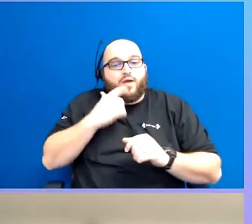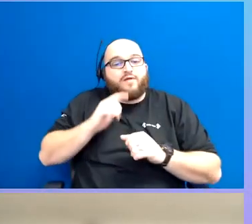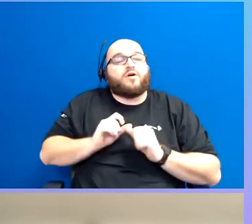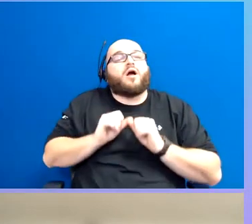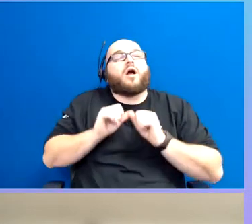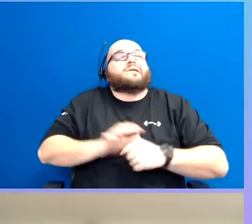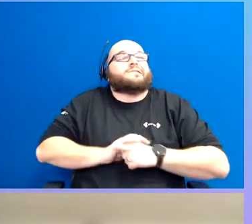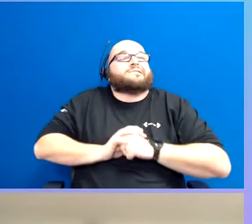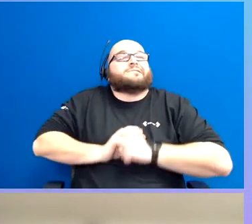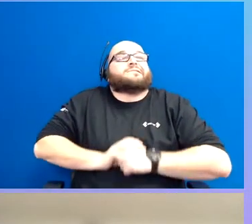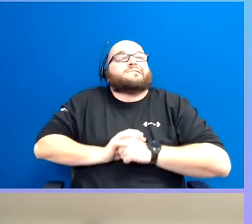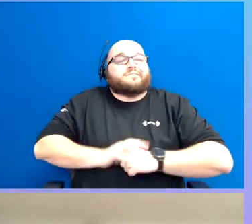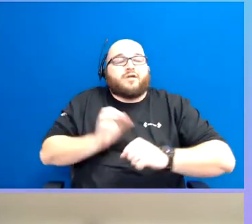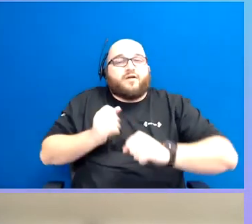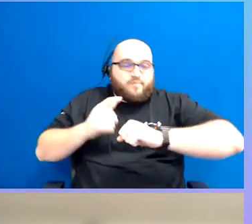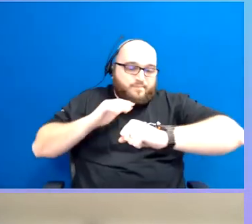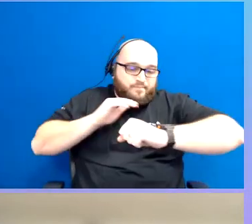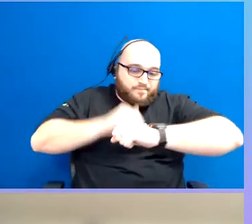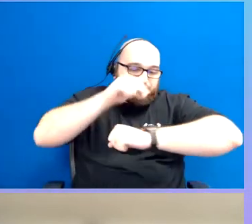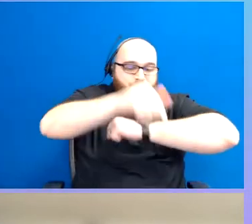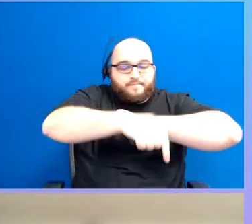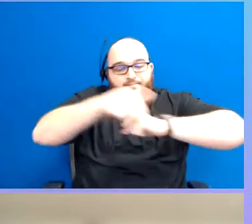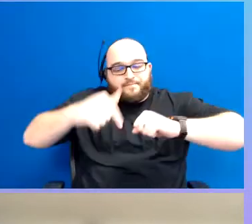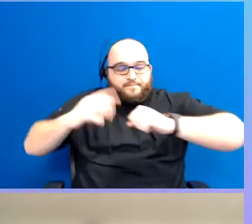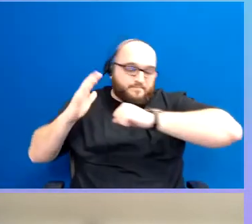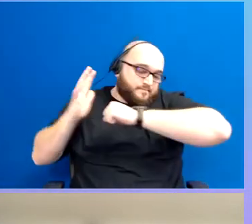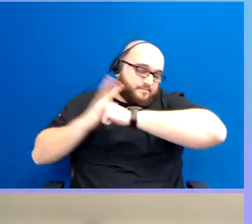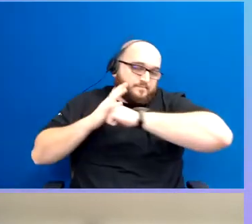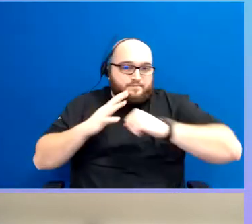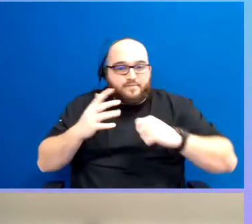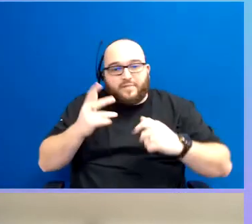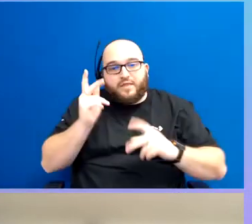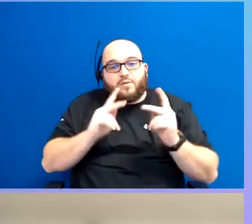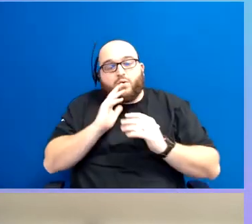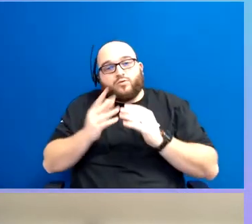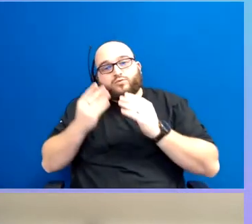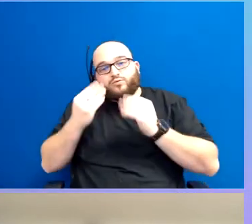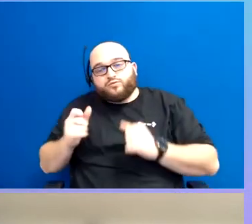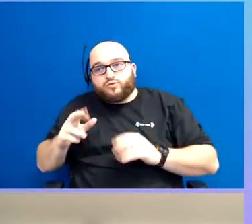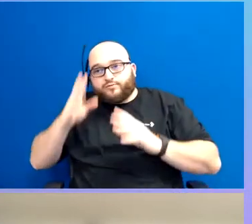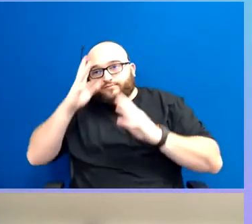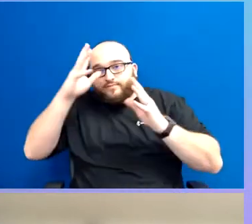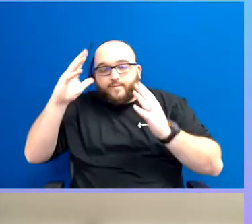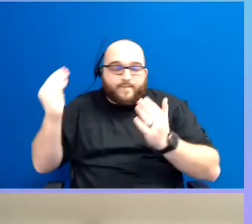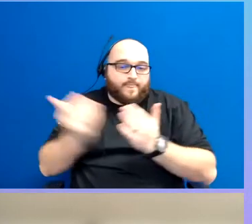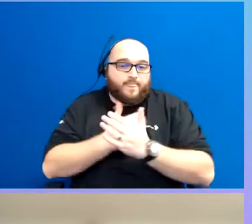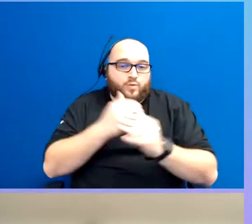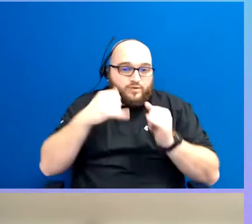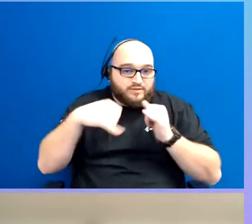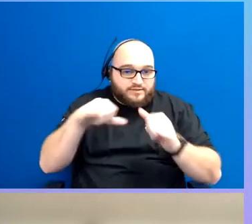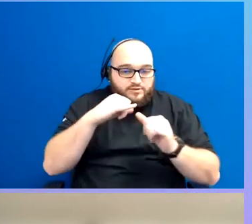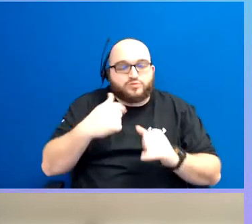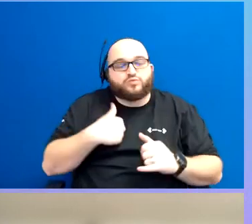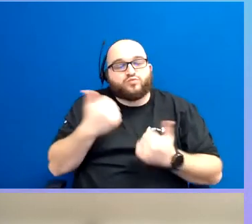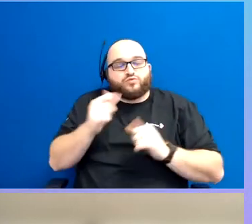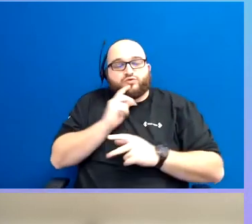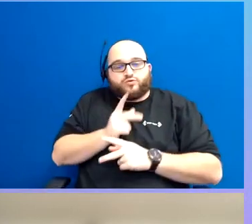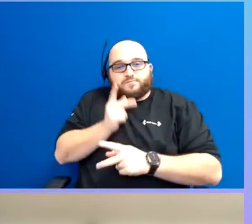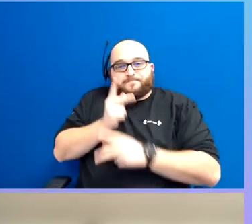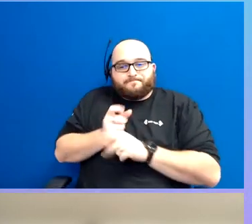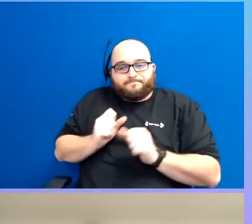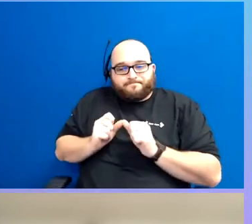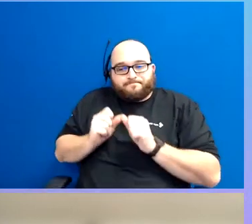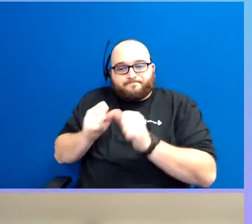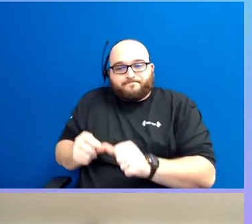each sides. People wanted to evolve the design system or come up with new standards. We were trying to maintain it. We're also trying